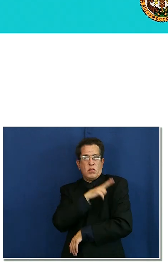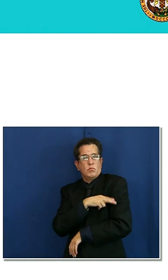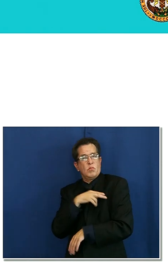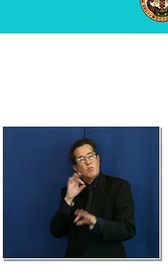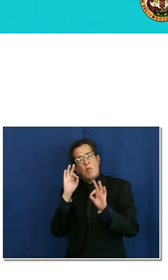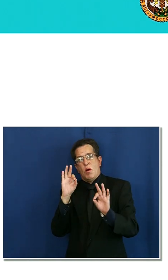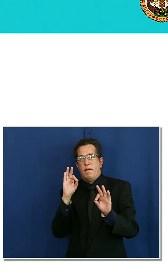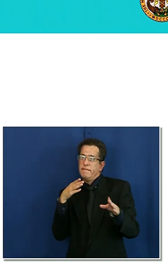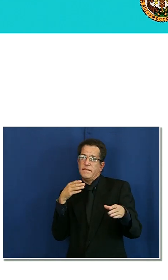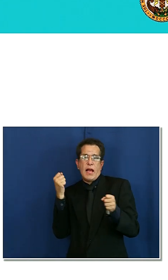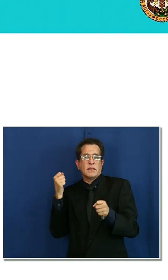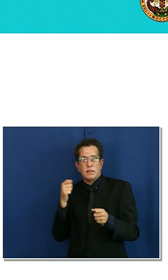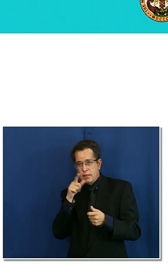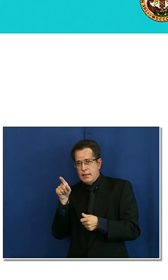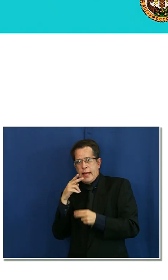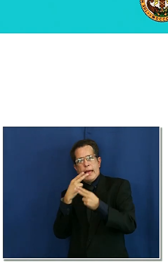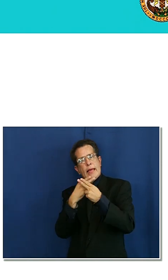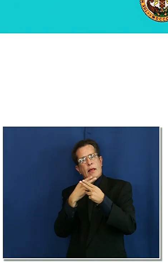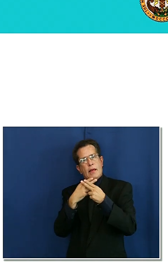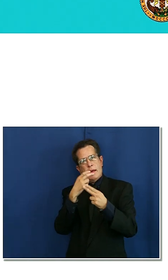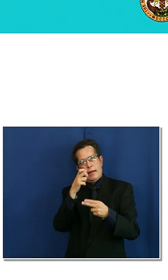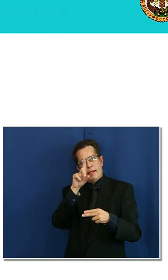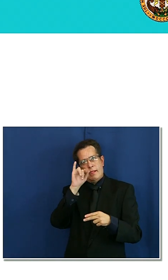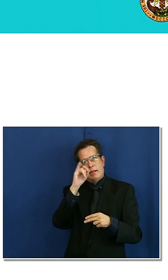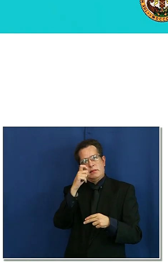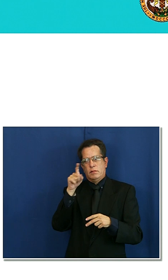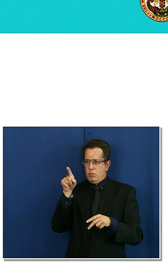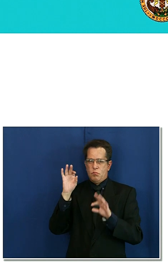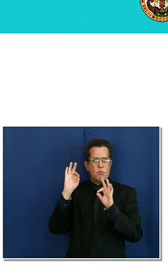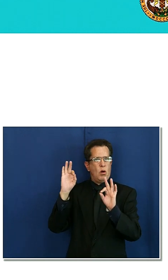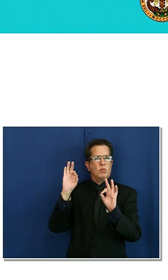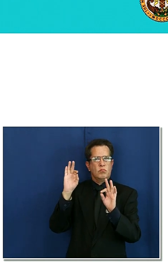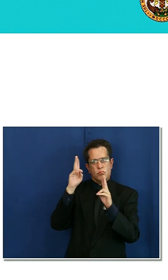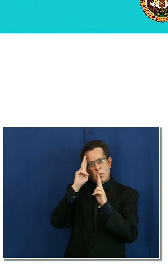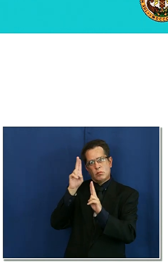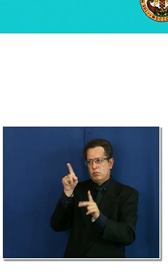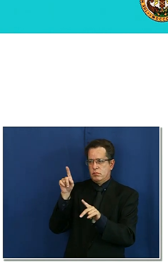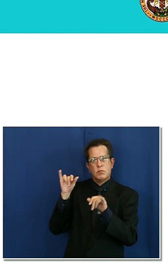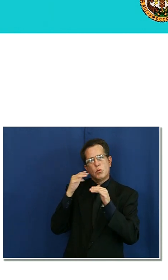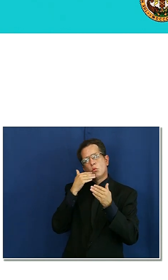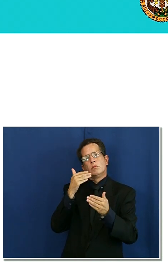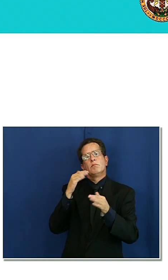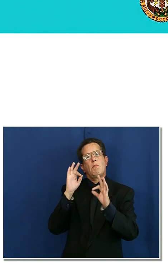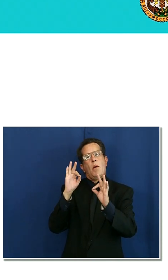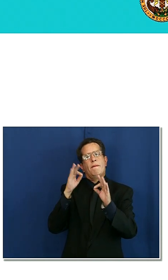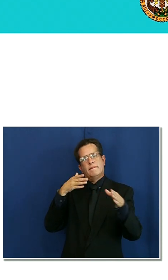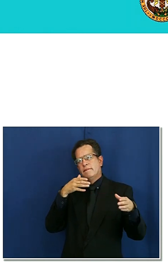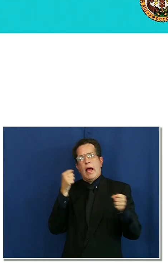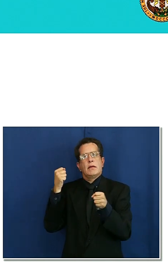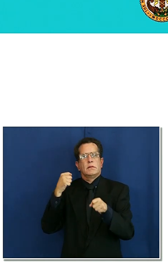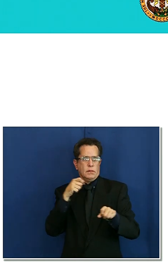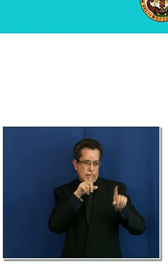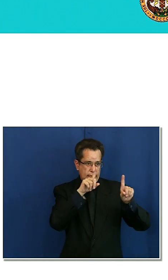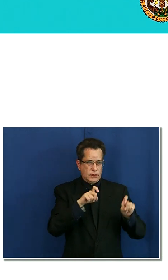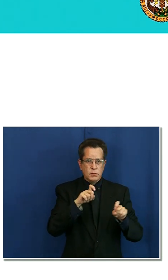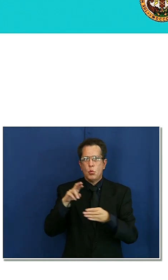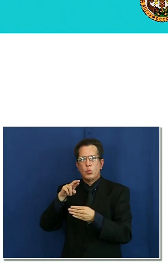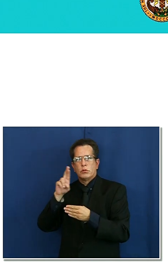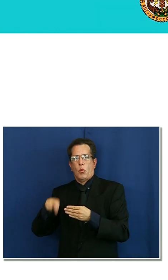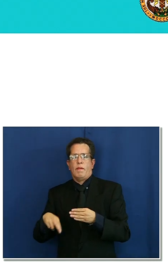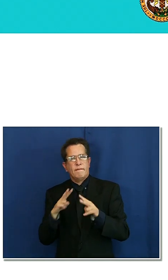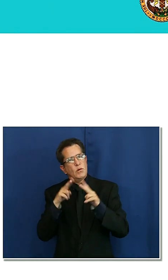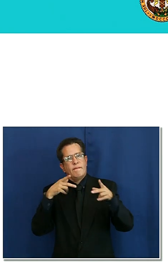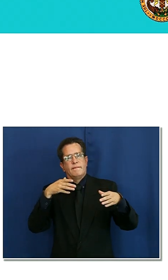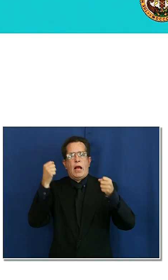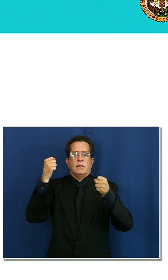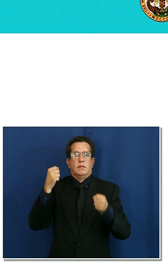Public Health Lab, Helix partnership, again, those are pretty consistent throughout the past few months, and turning those around